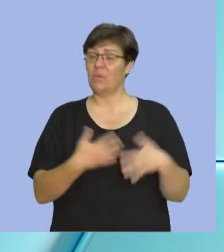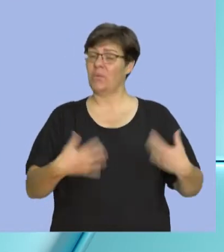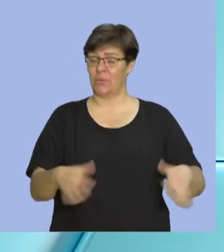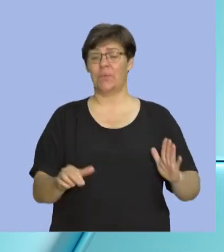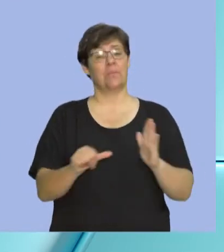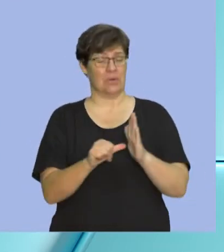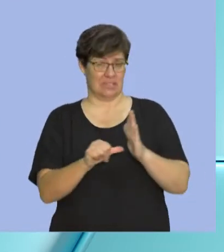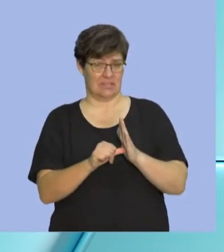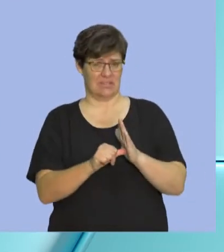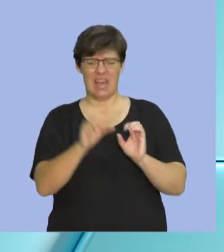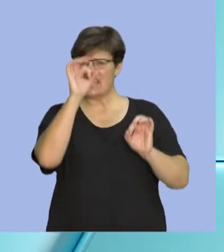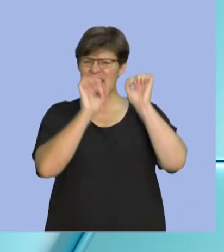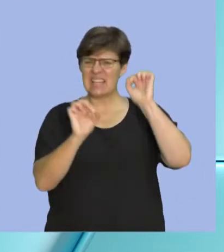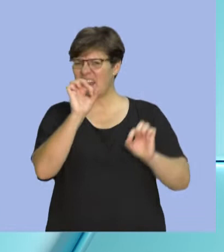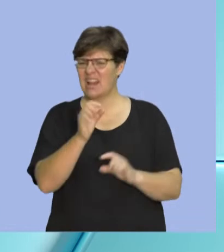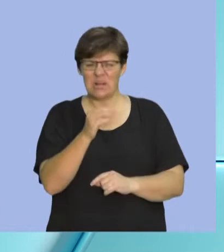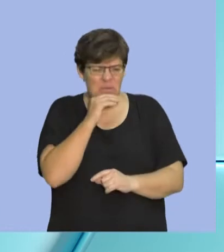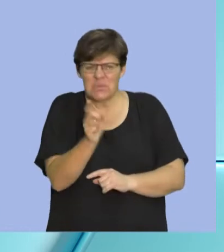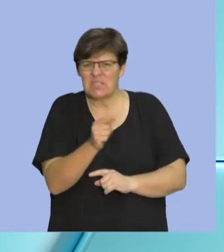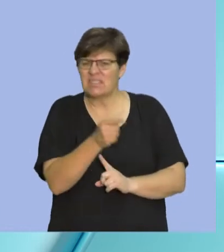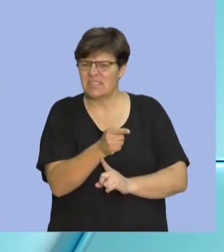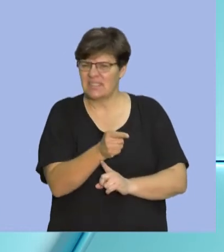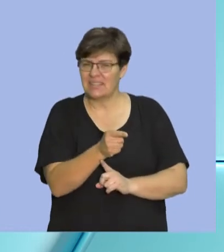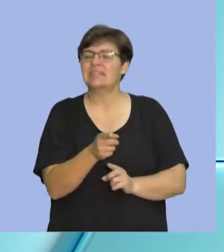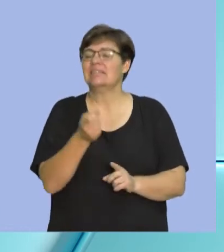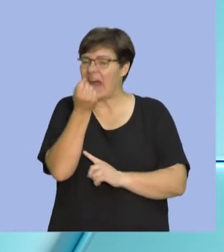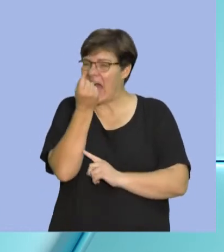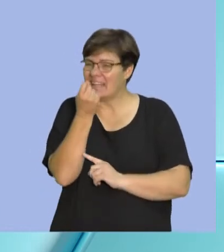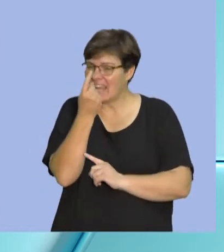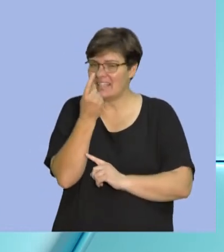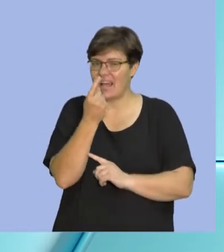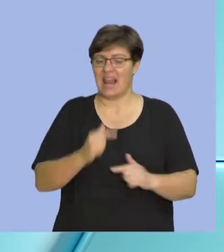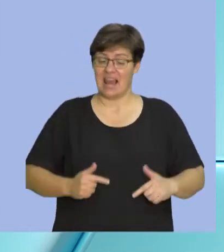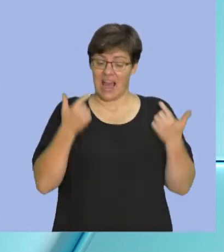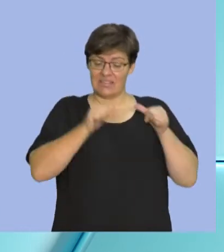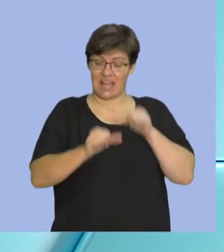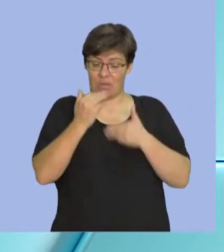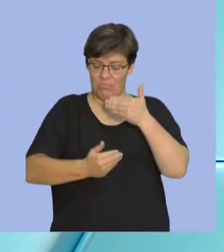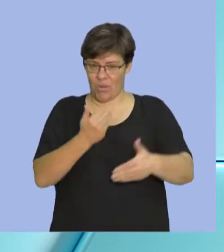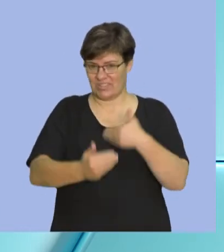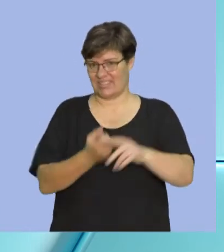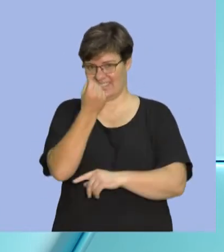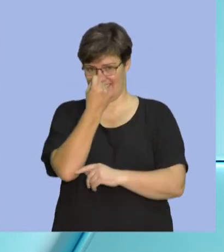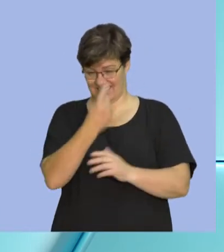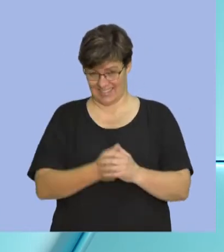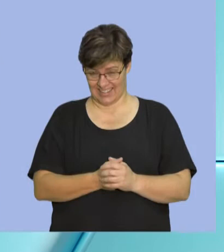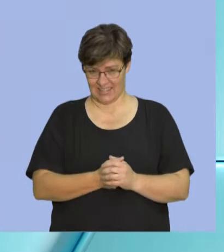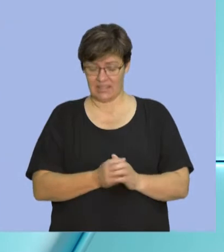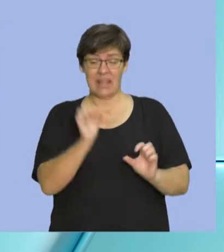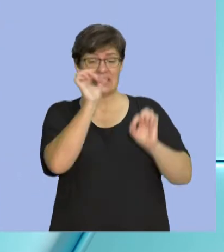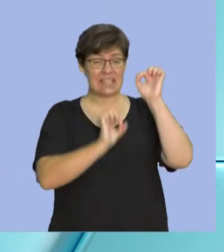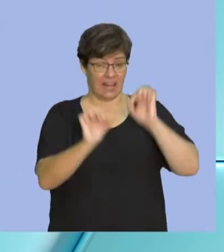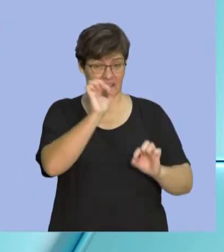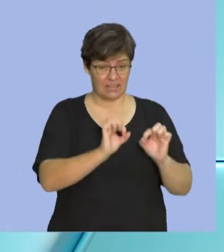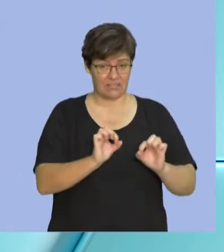Trying to understand what a cell is crucial to understanding the processes in life sciences. Fundamentally, a cell is where